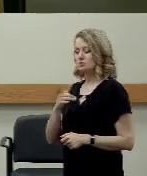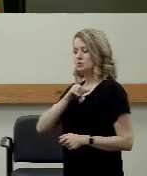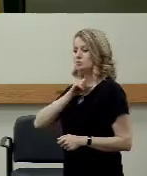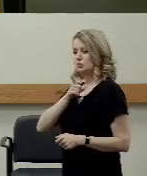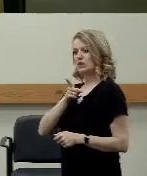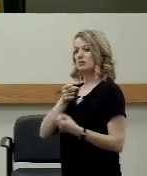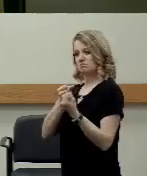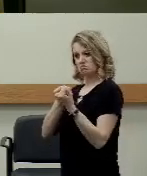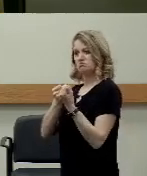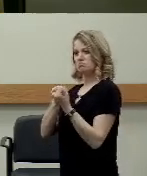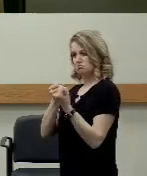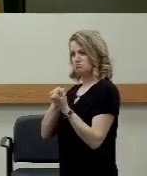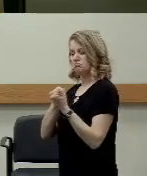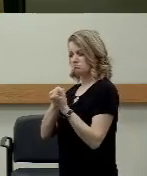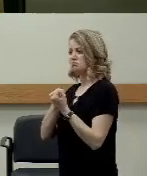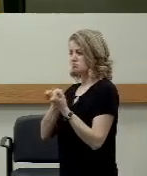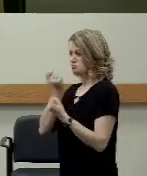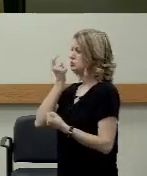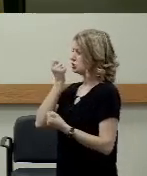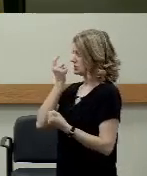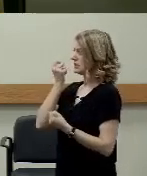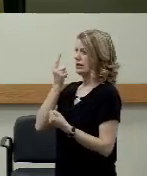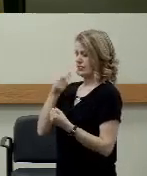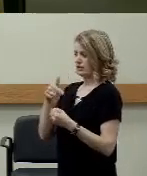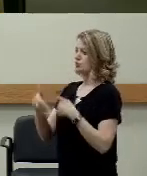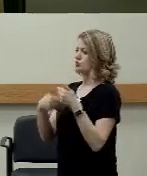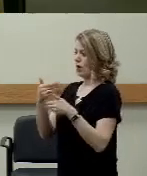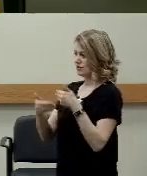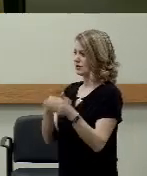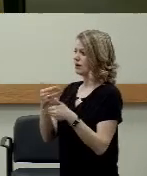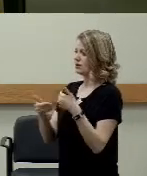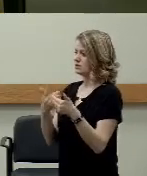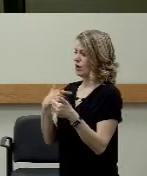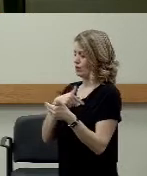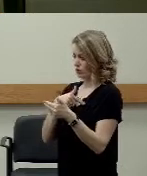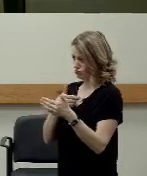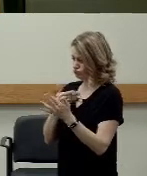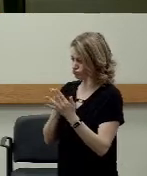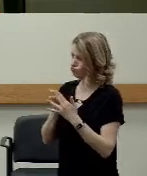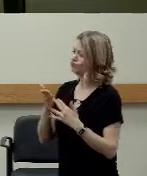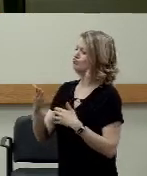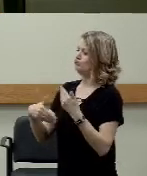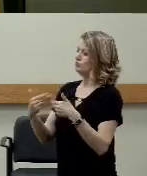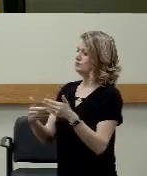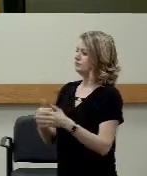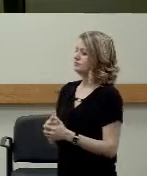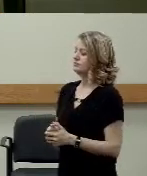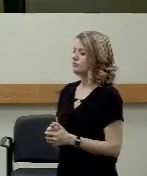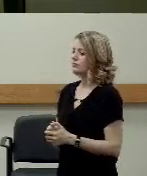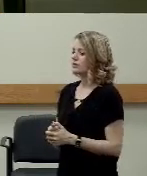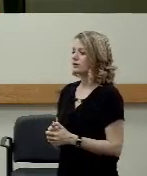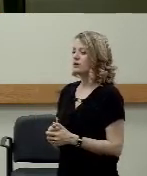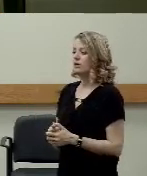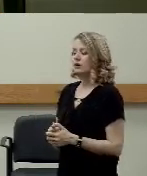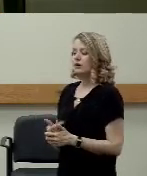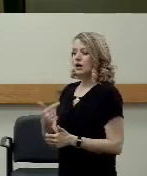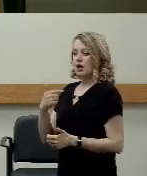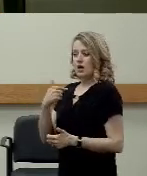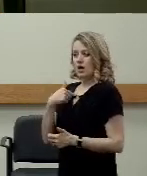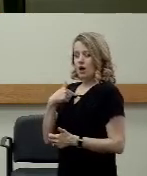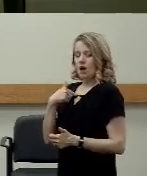very supportive or very understanding about the process that we're going through. And it's, I've taken the